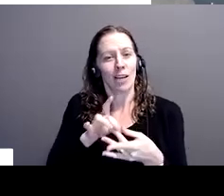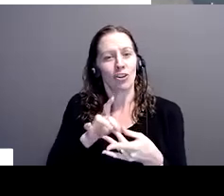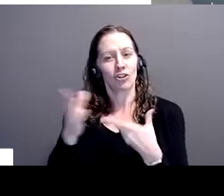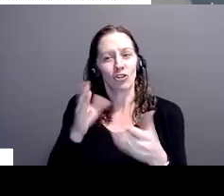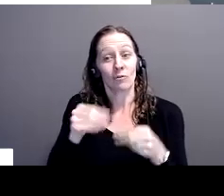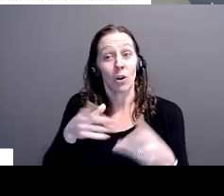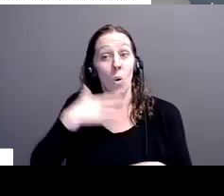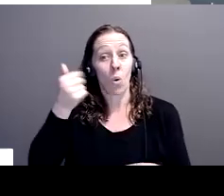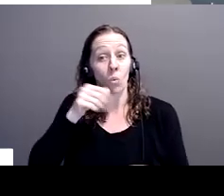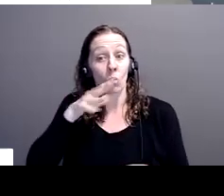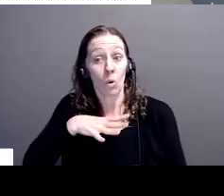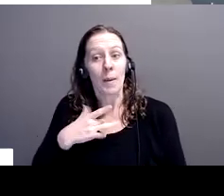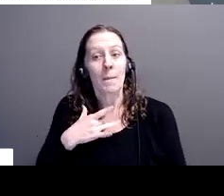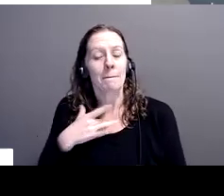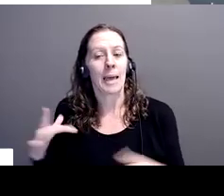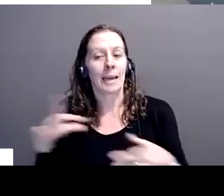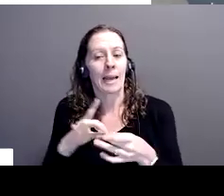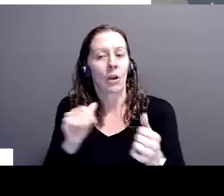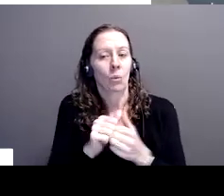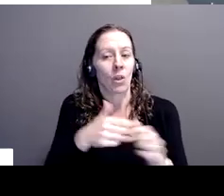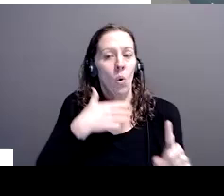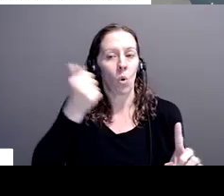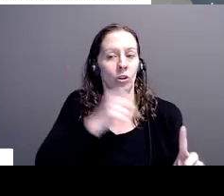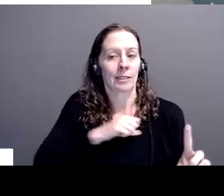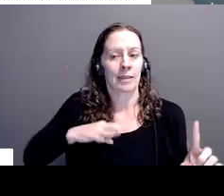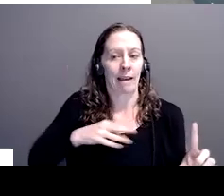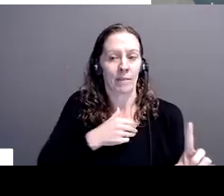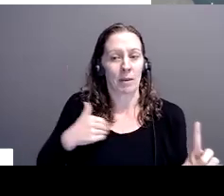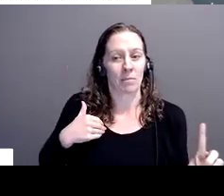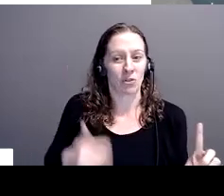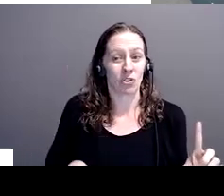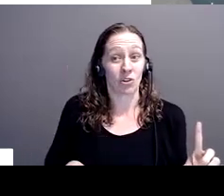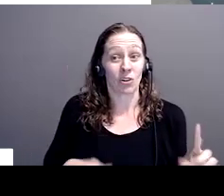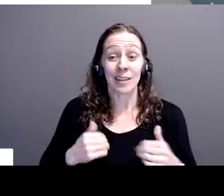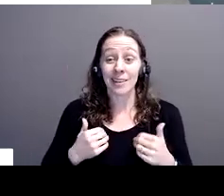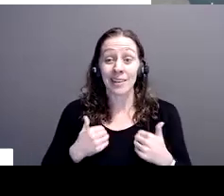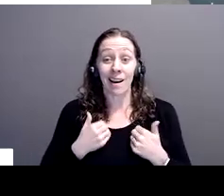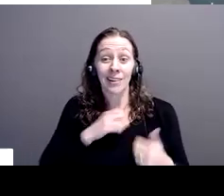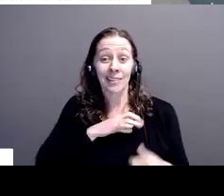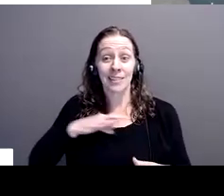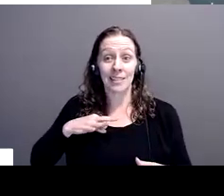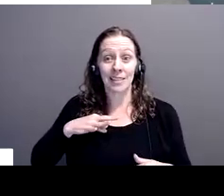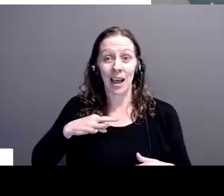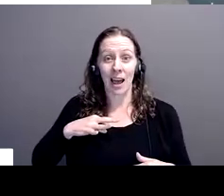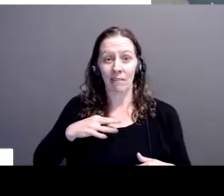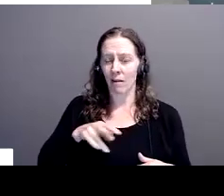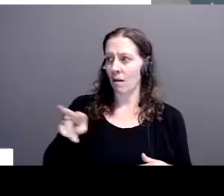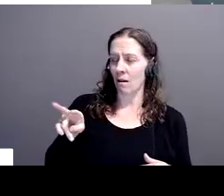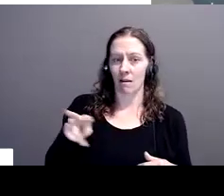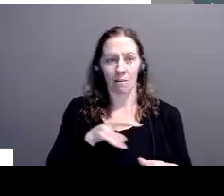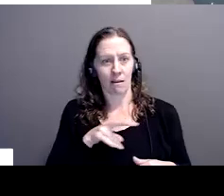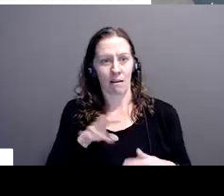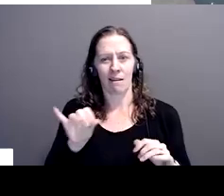more easily with older staff members, and it's a shift for younger staff members to this relational service delivery